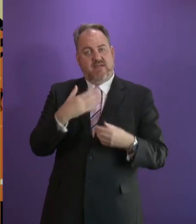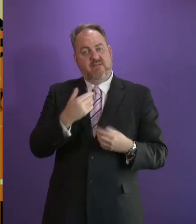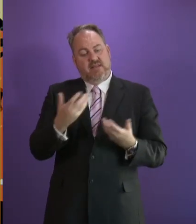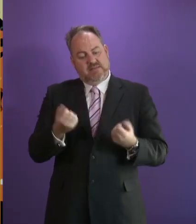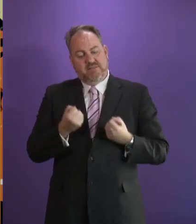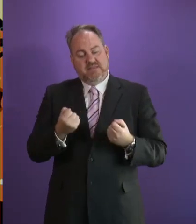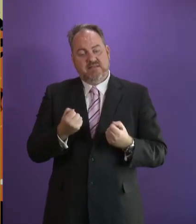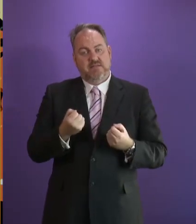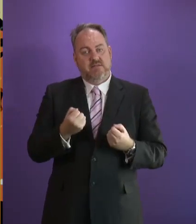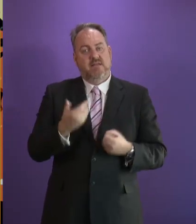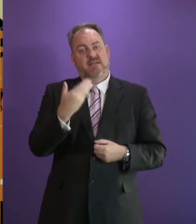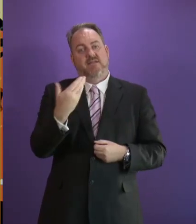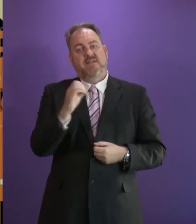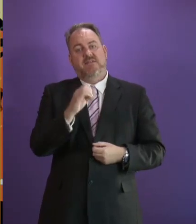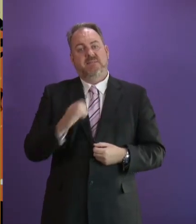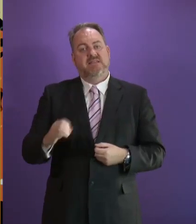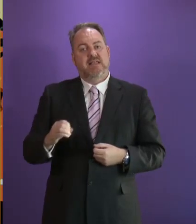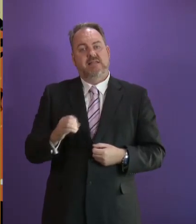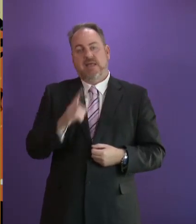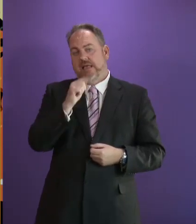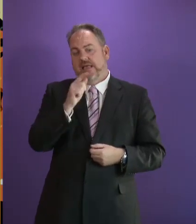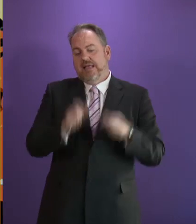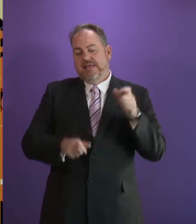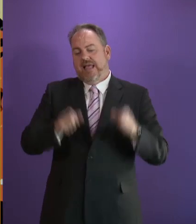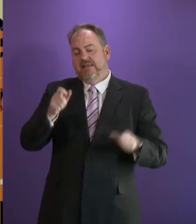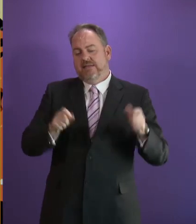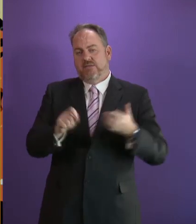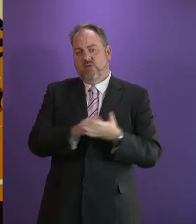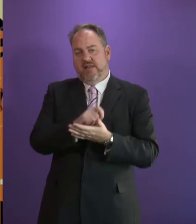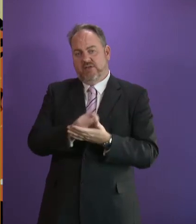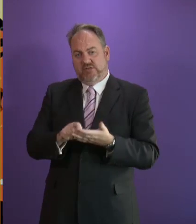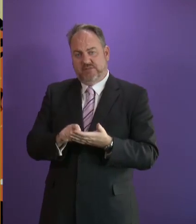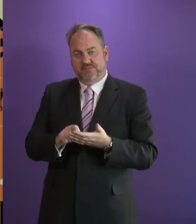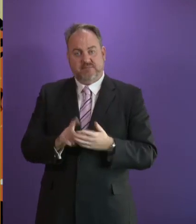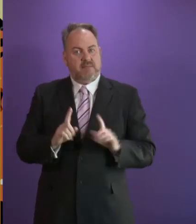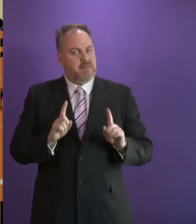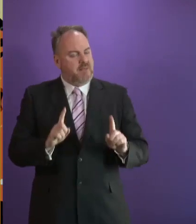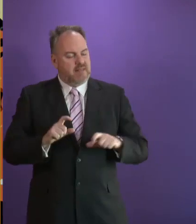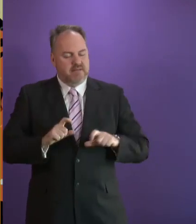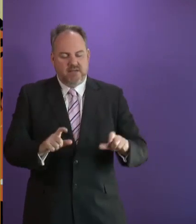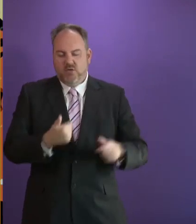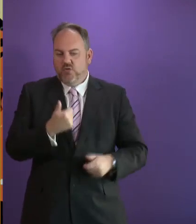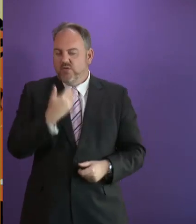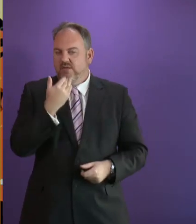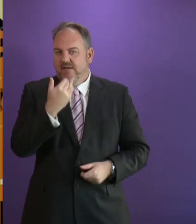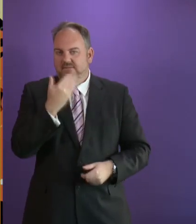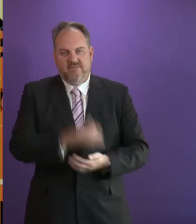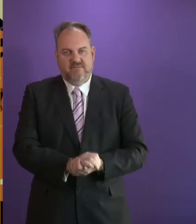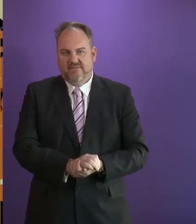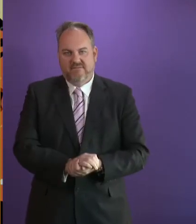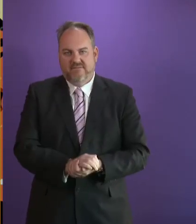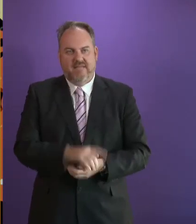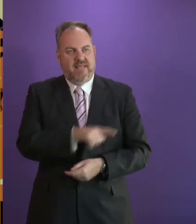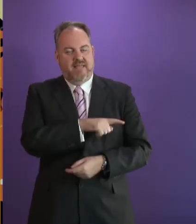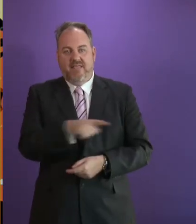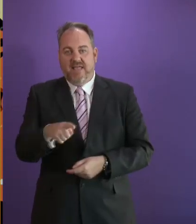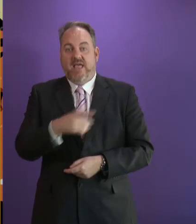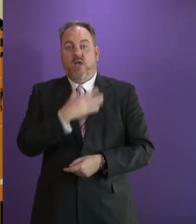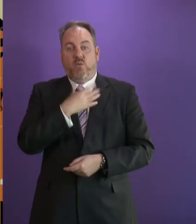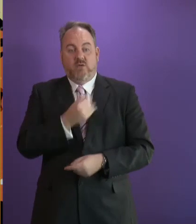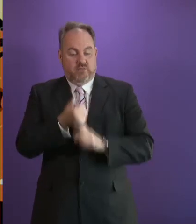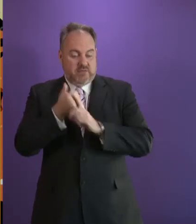and that's brilliant, but it's not enough, because voluntary measures happen if parties at the time feel like taking forward